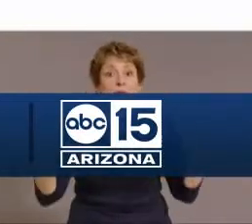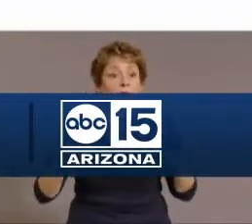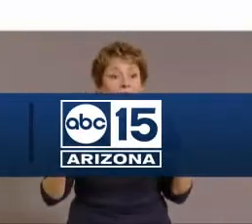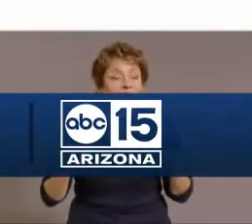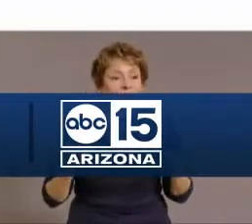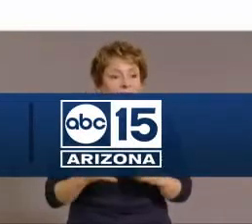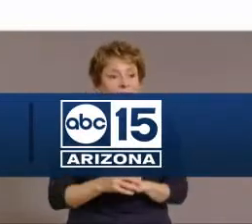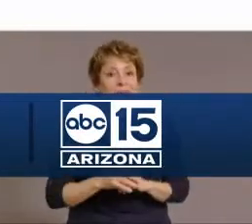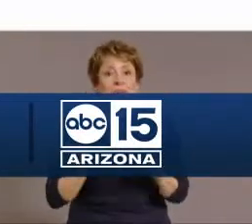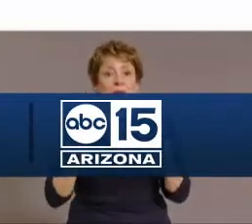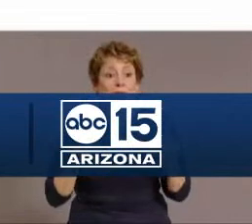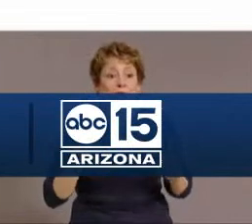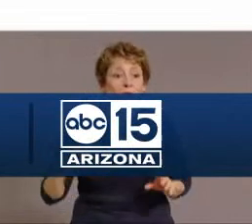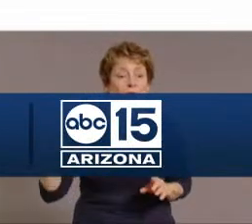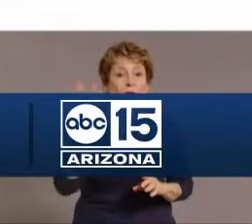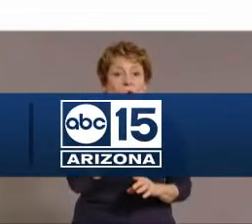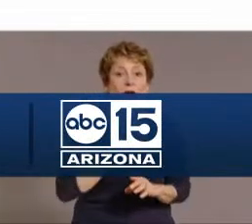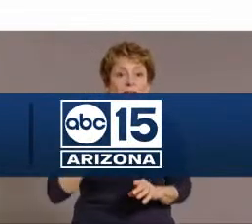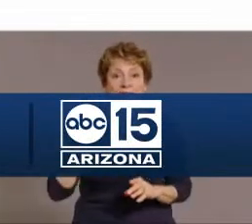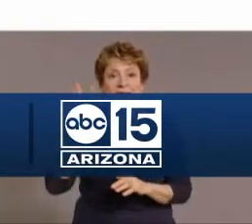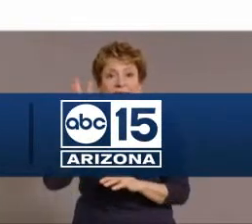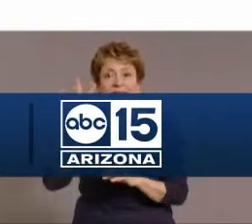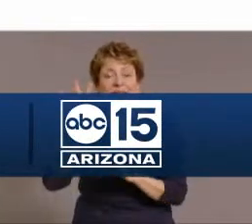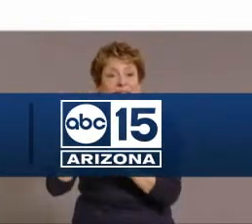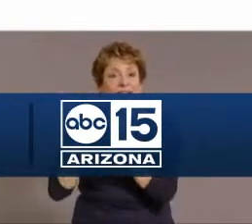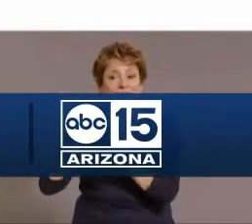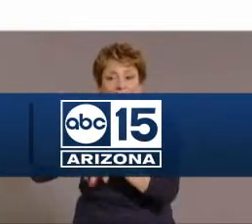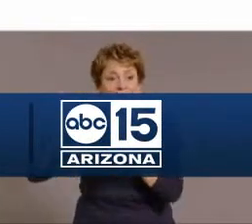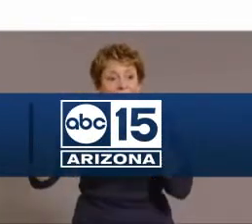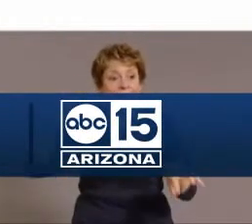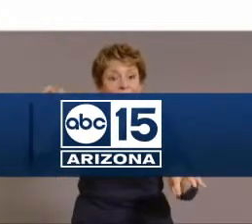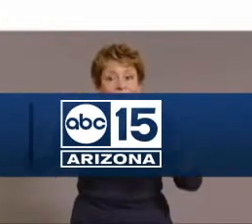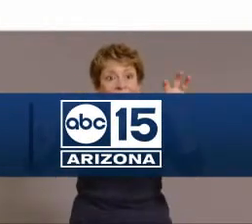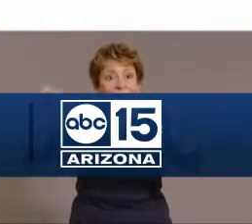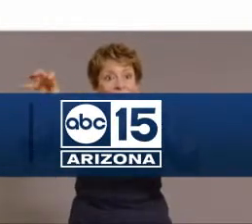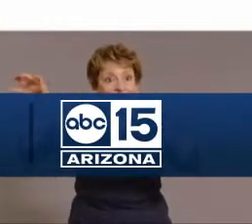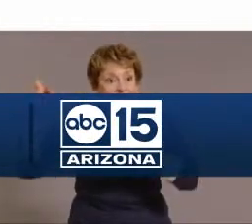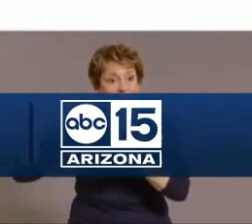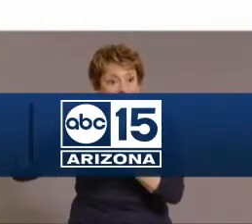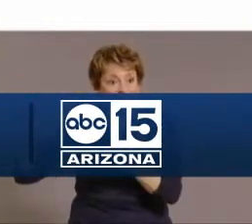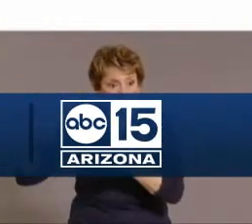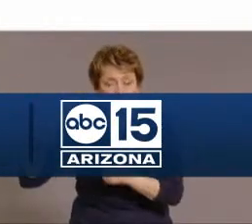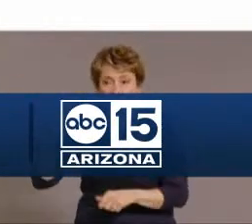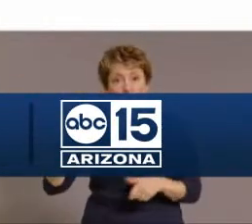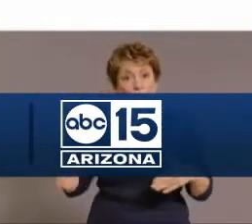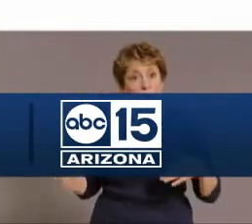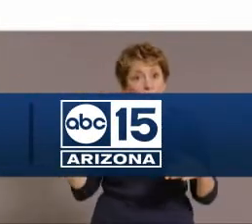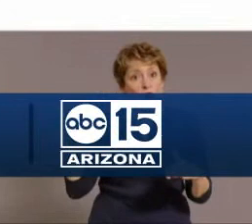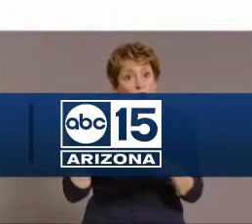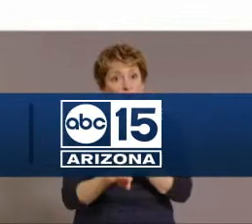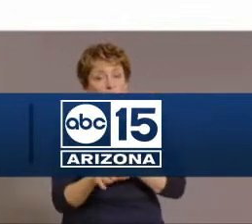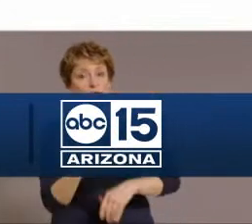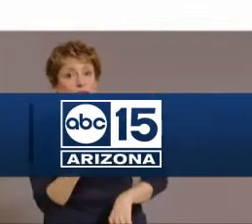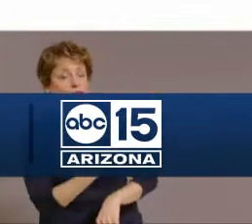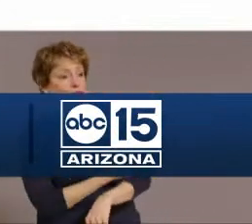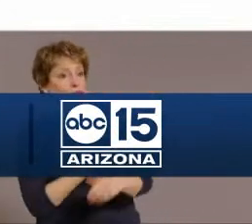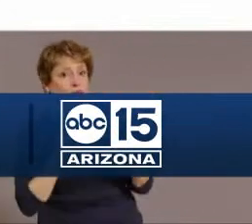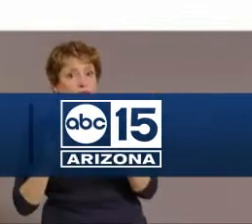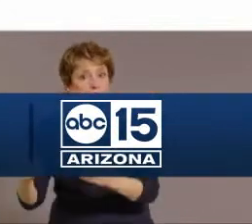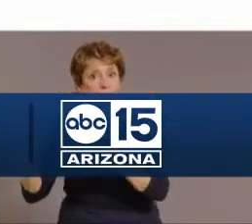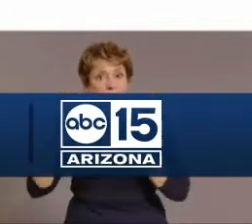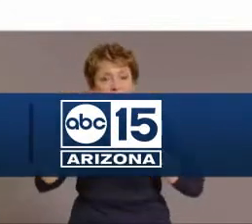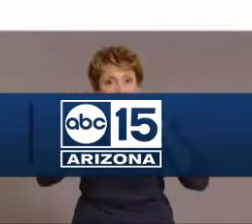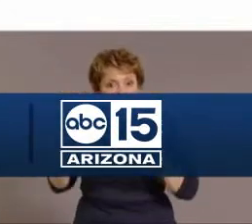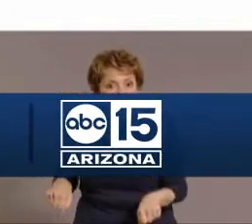walk-ins at all 7 state-run sites. Anybody who is in the area of one of those sites and decides that they want to get vaccinated can